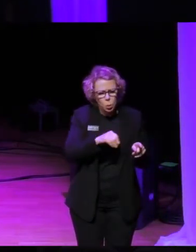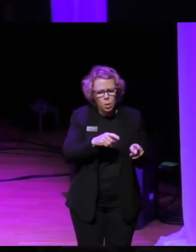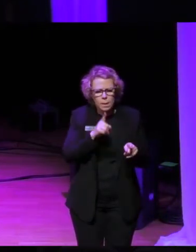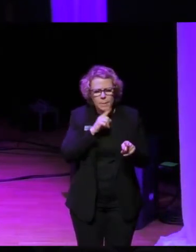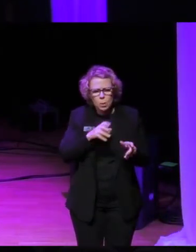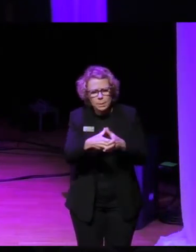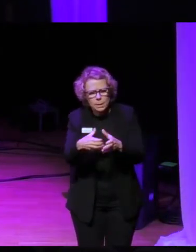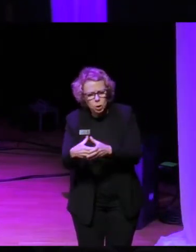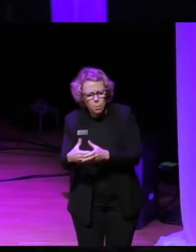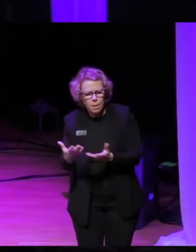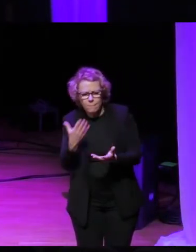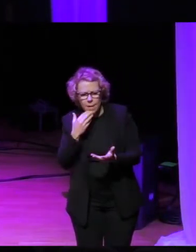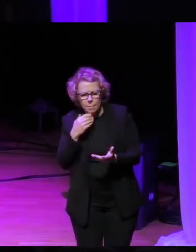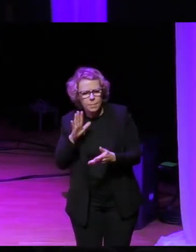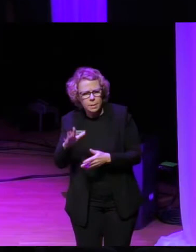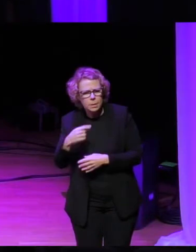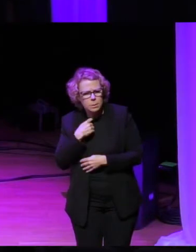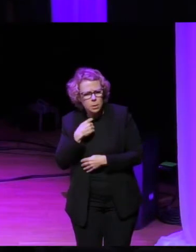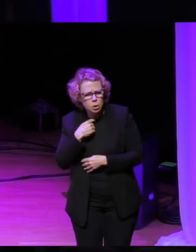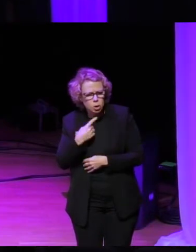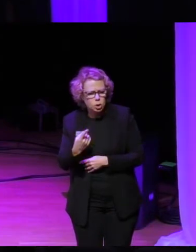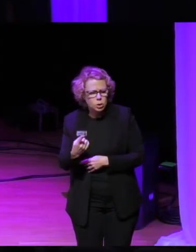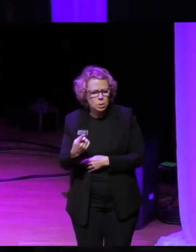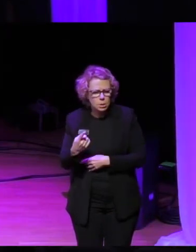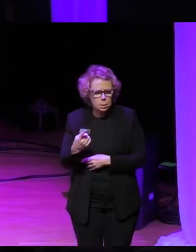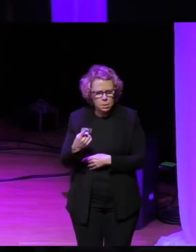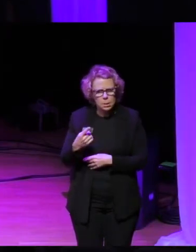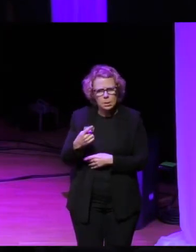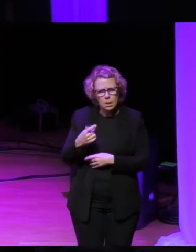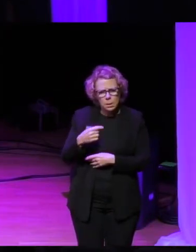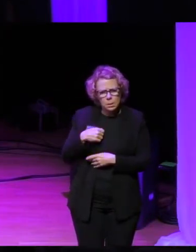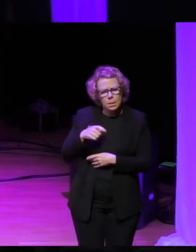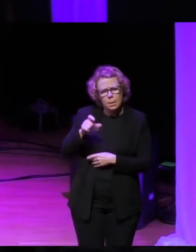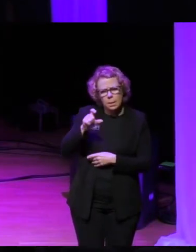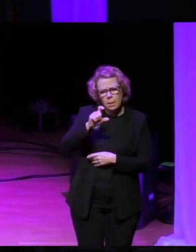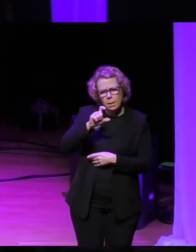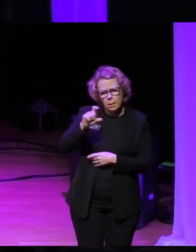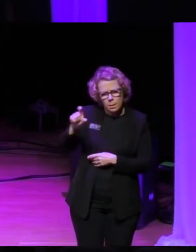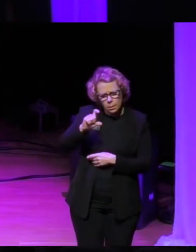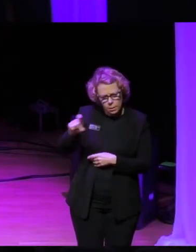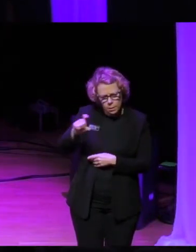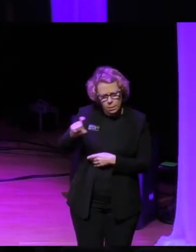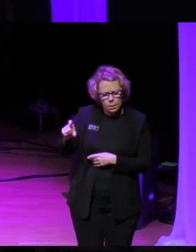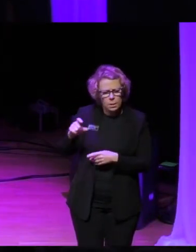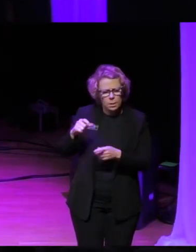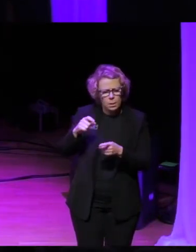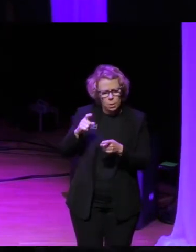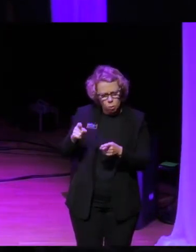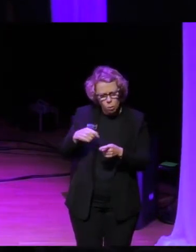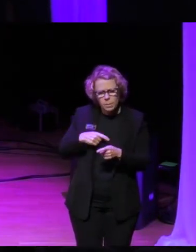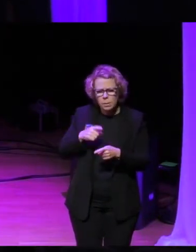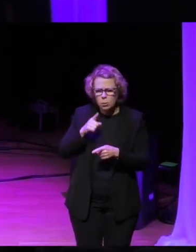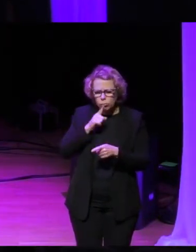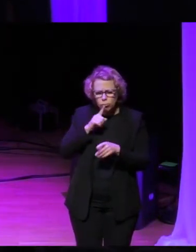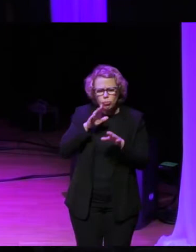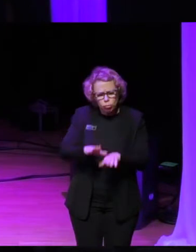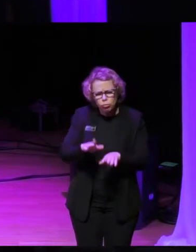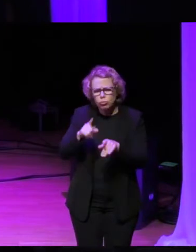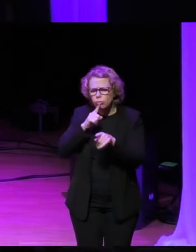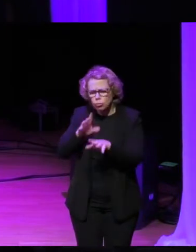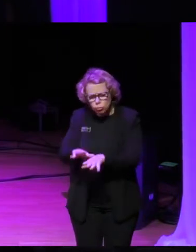pressure, they'll take down dissident voices and dissident views because they won't want to deal with those marginal